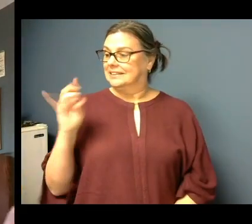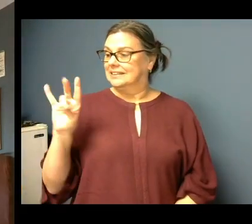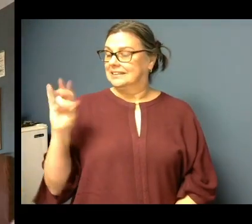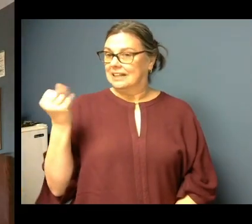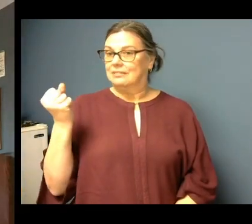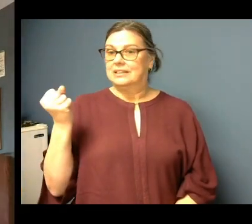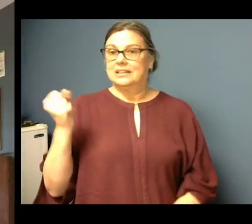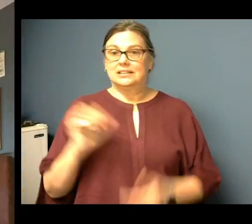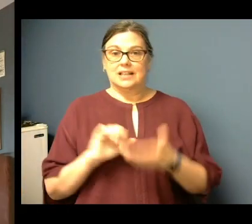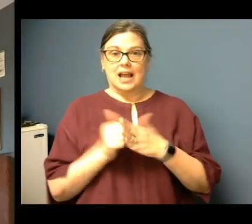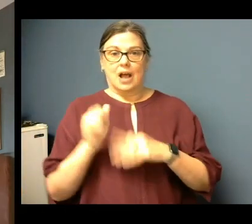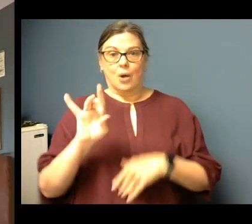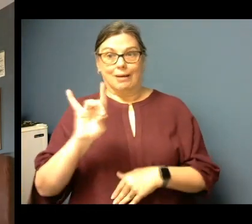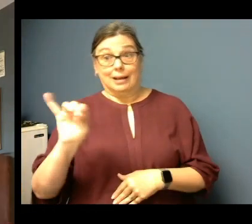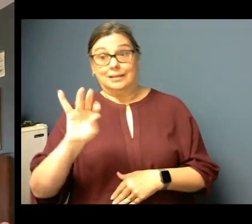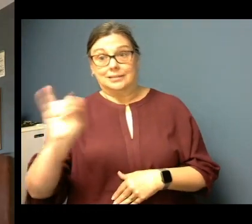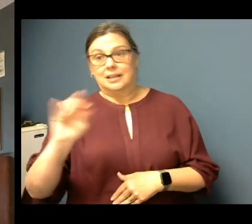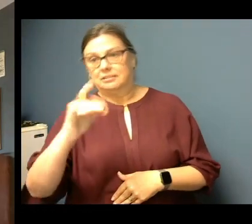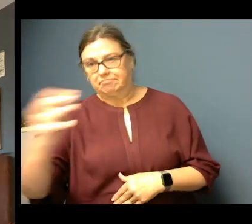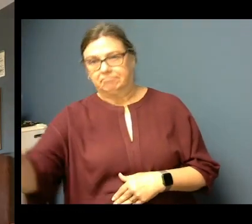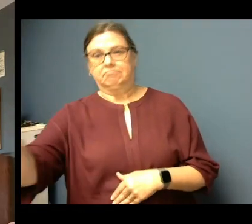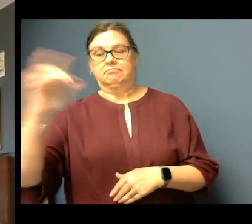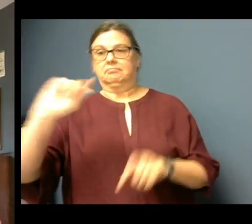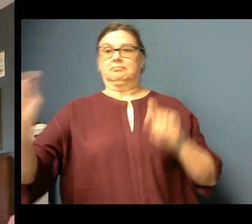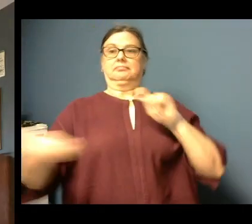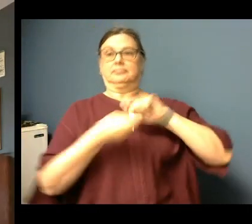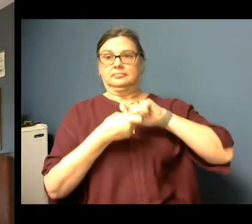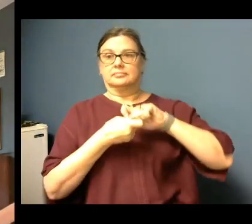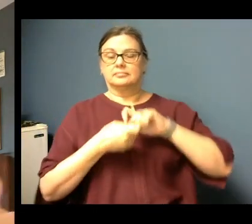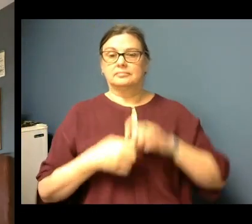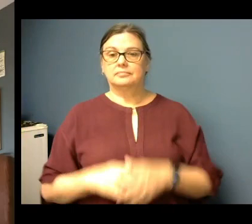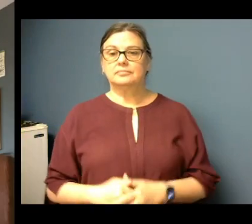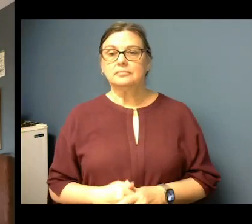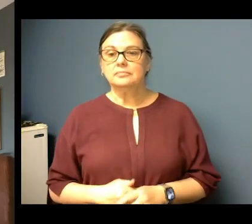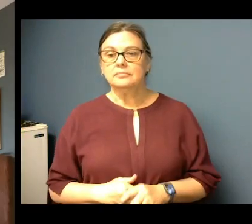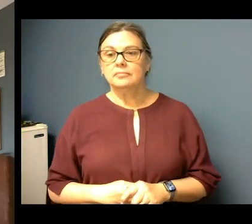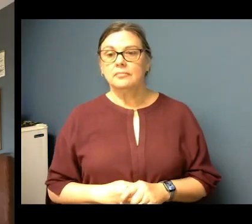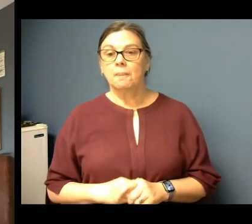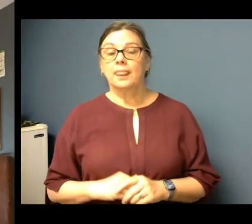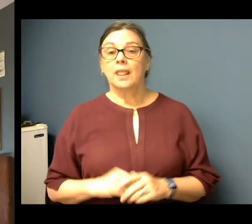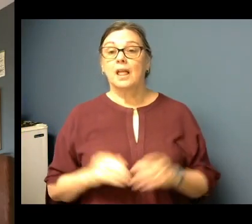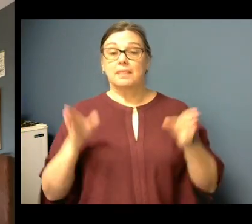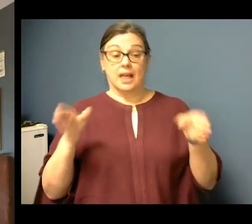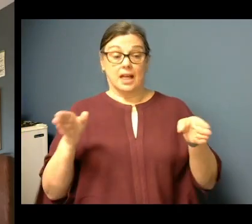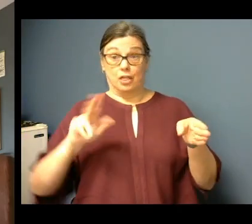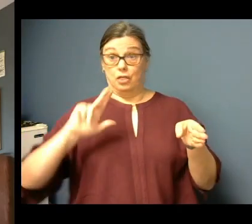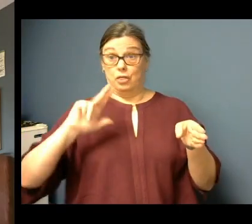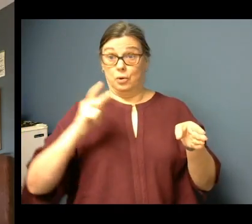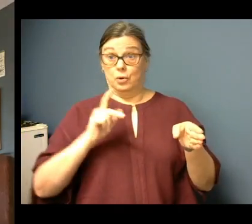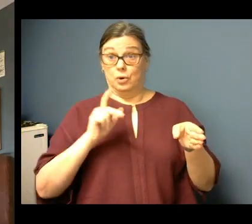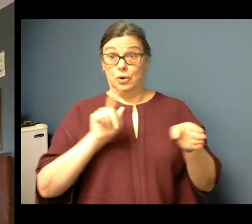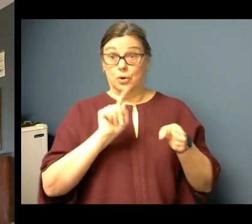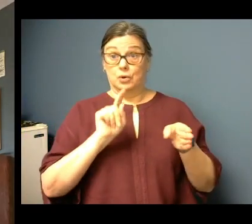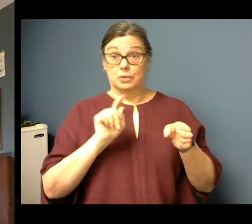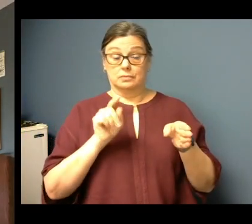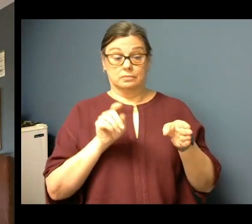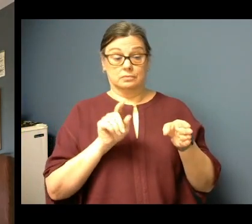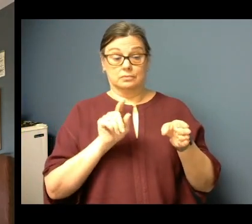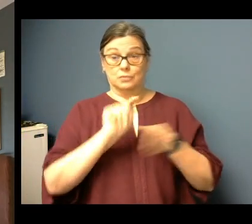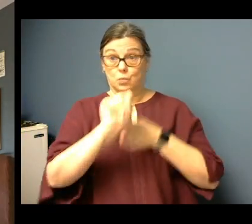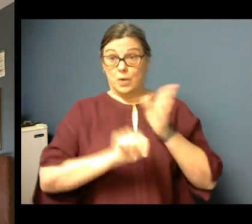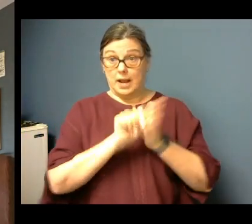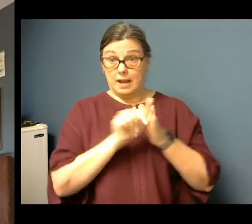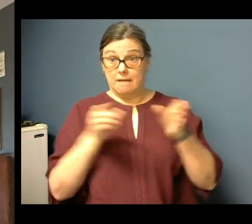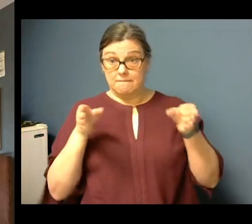again, in terms of trying to identify waves, we're going to see a third wave that's going to emerge in the 90s, and then a fourth